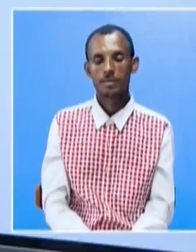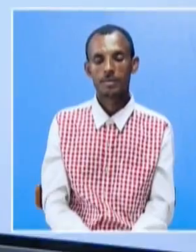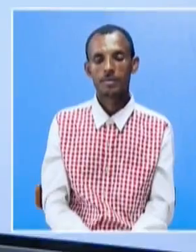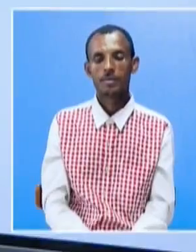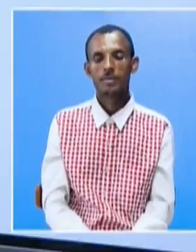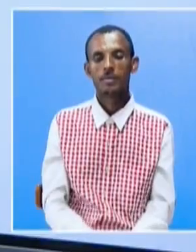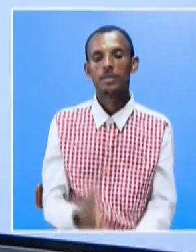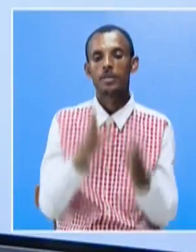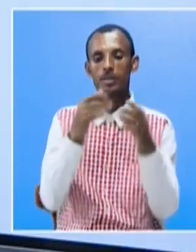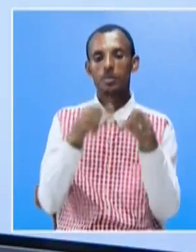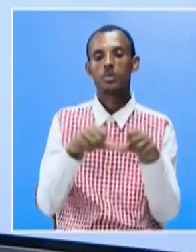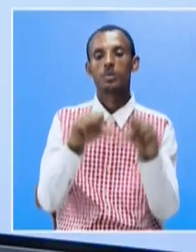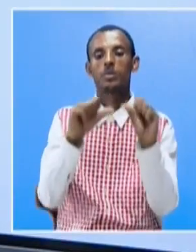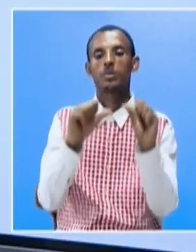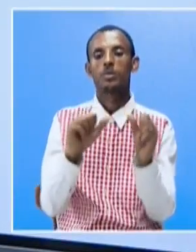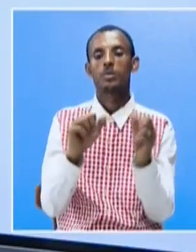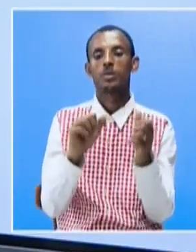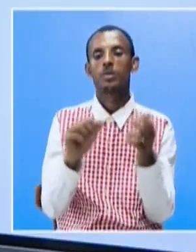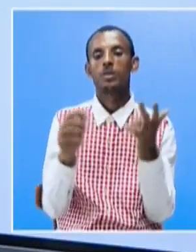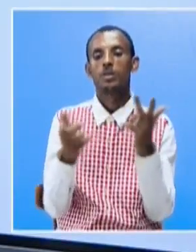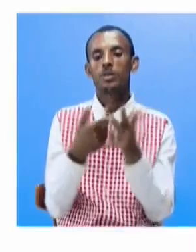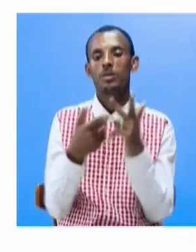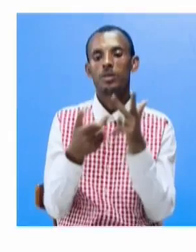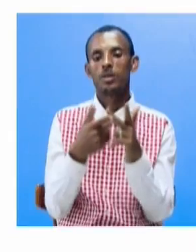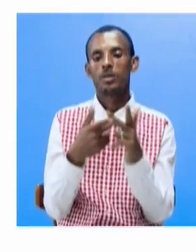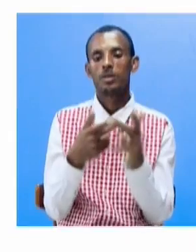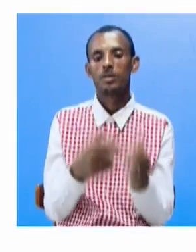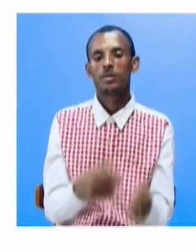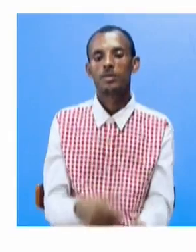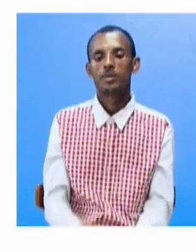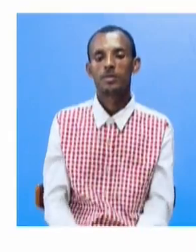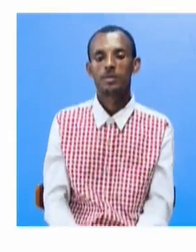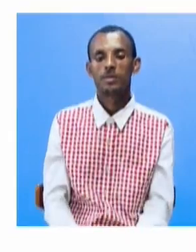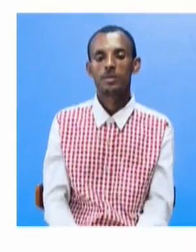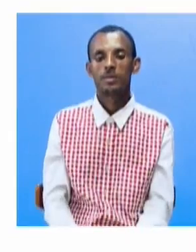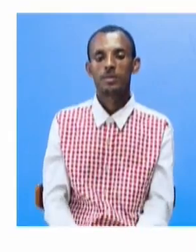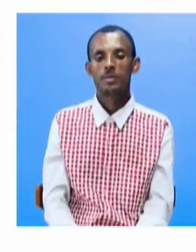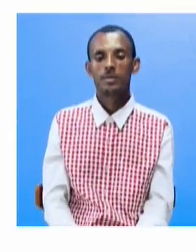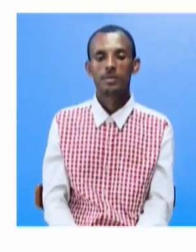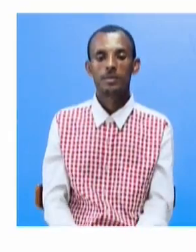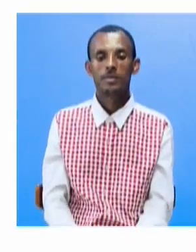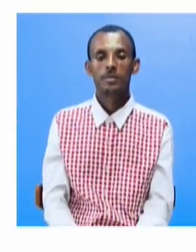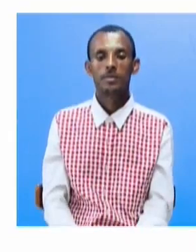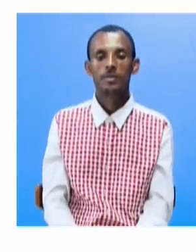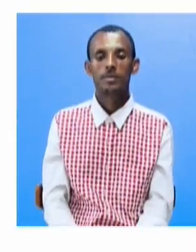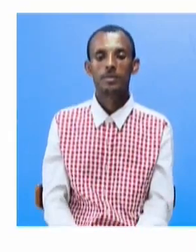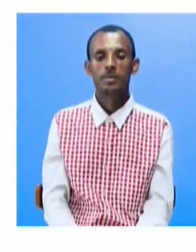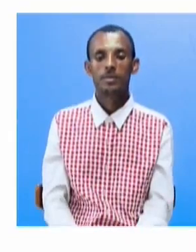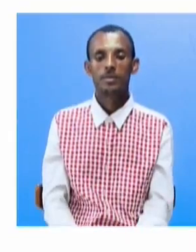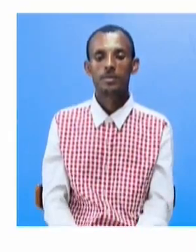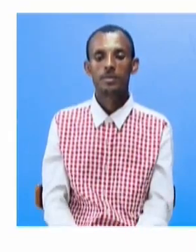Let's continue to the third piece. Let's put third piece here.